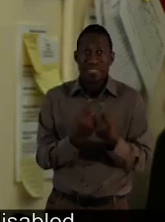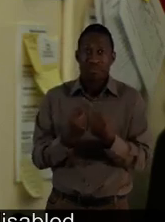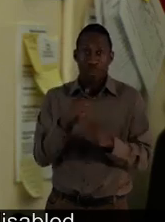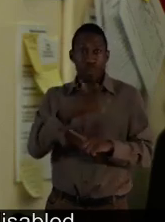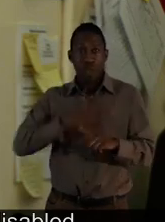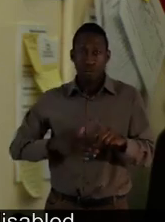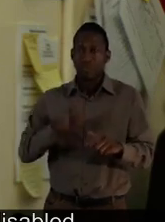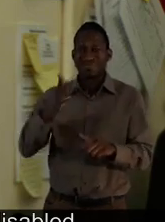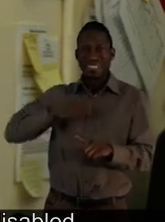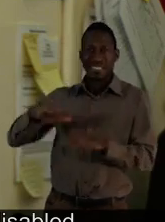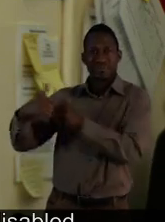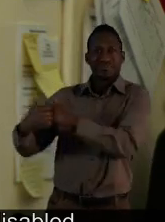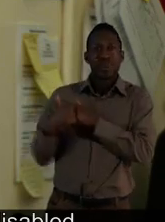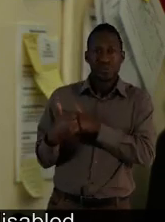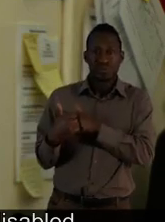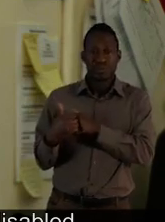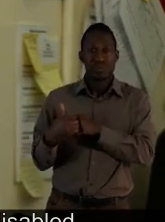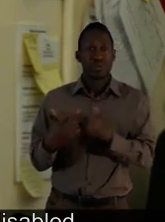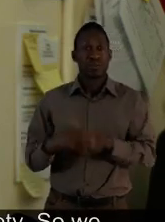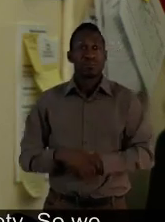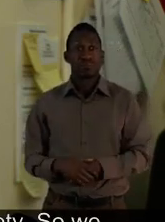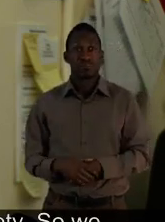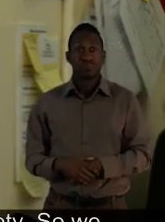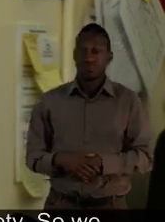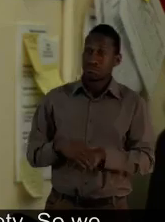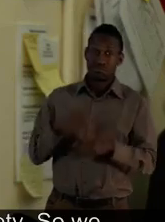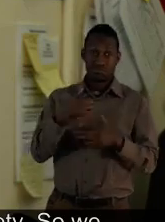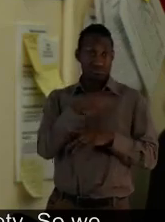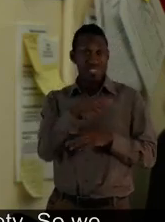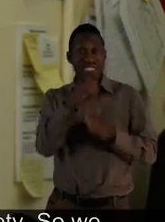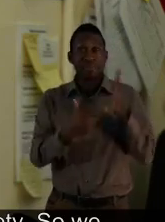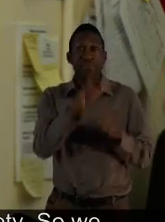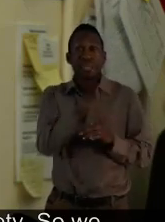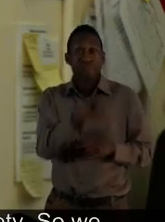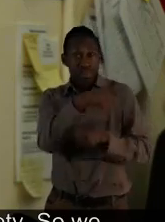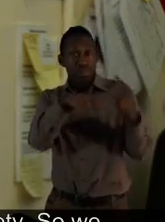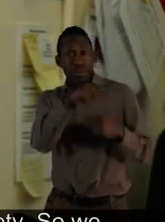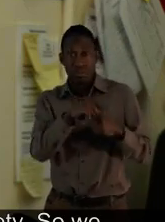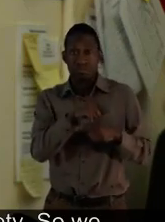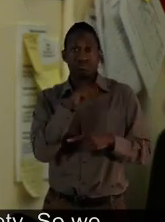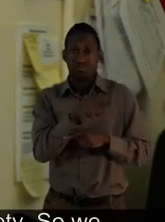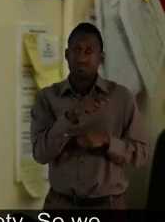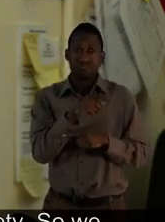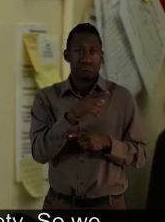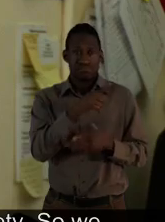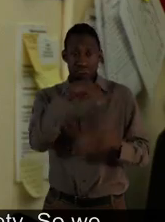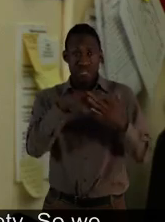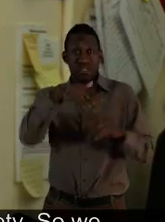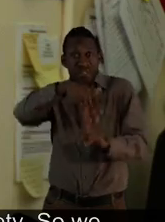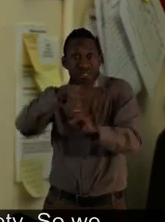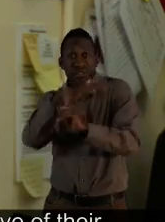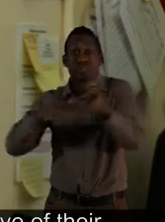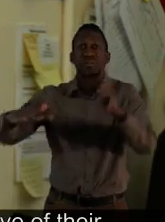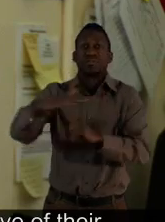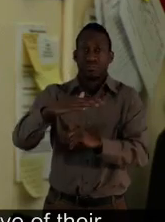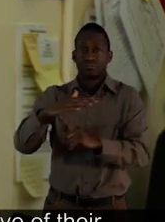try to alienate disabled people into the background, and this has been the history of our society. So we have to move from